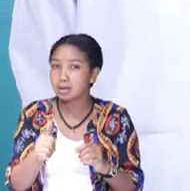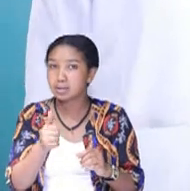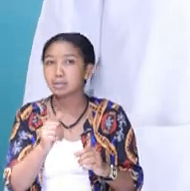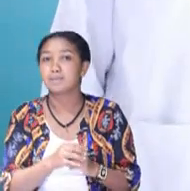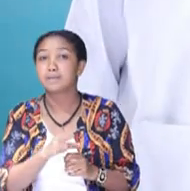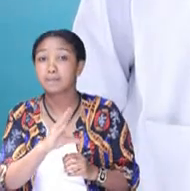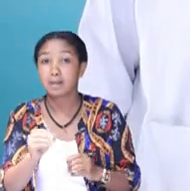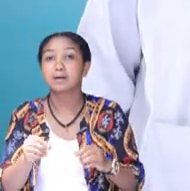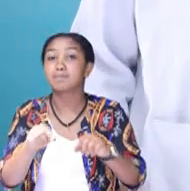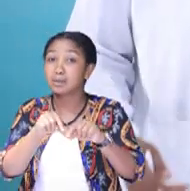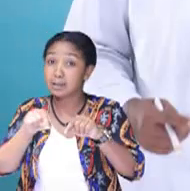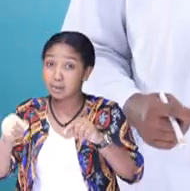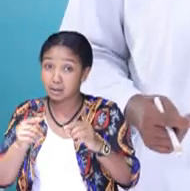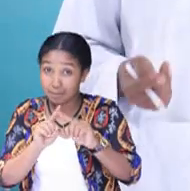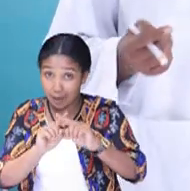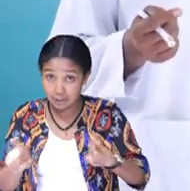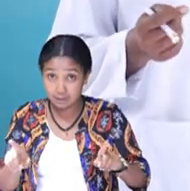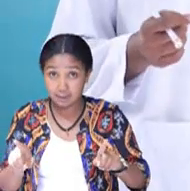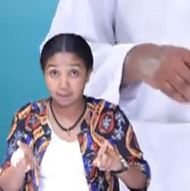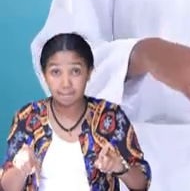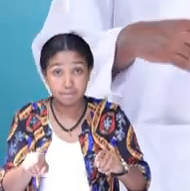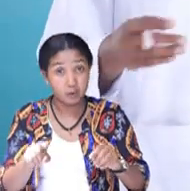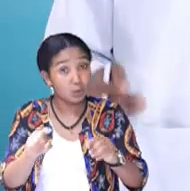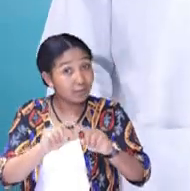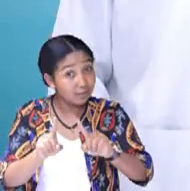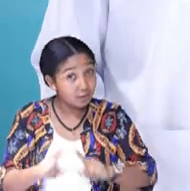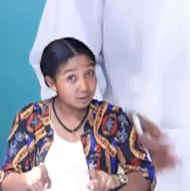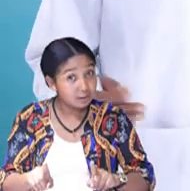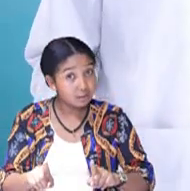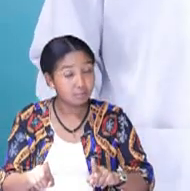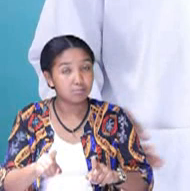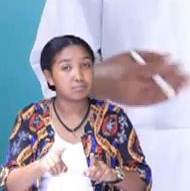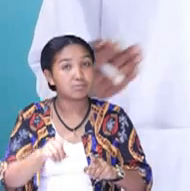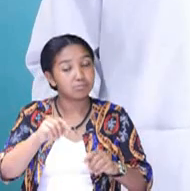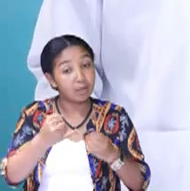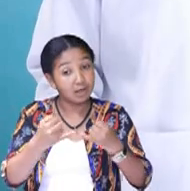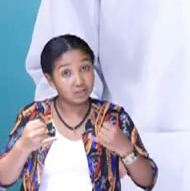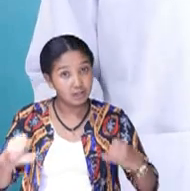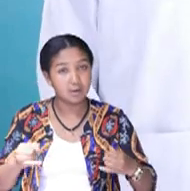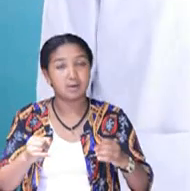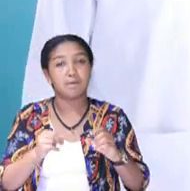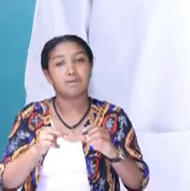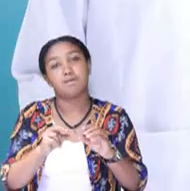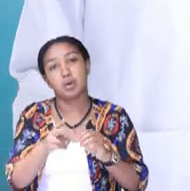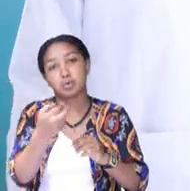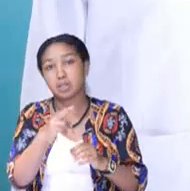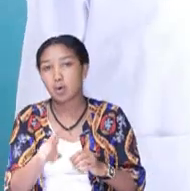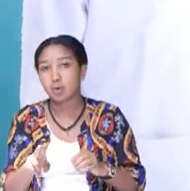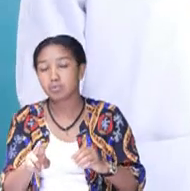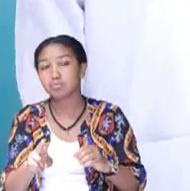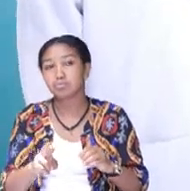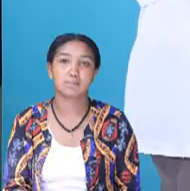angular displacement, but we could have a different tangential velocities or